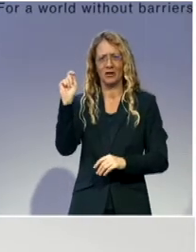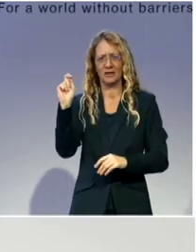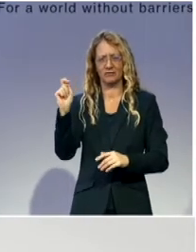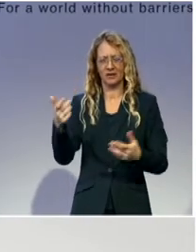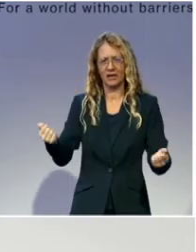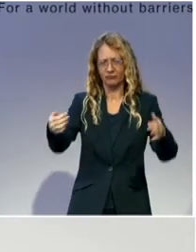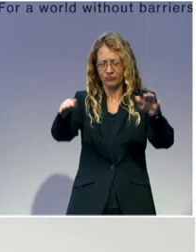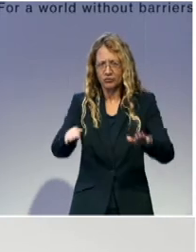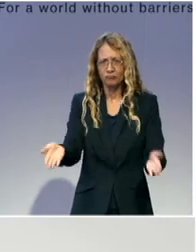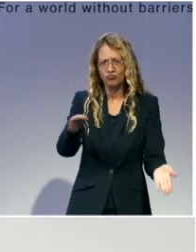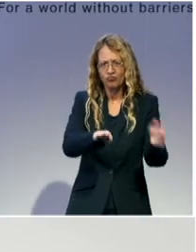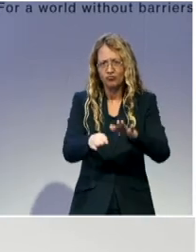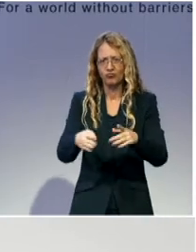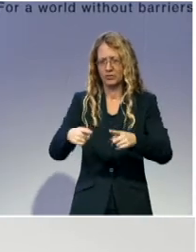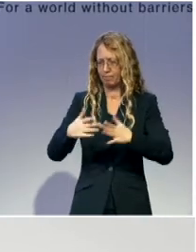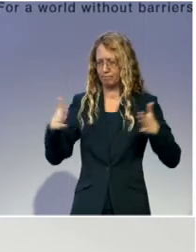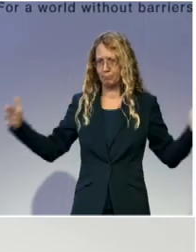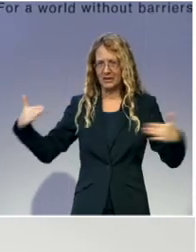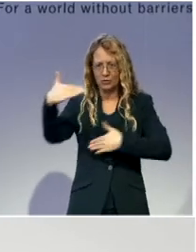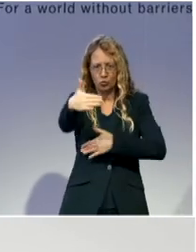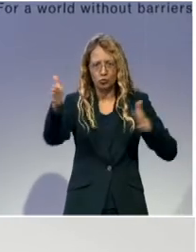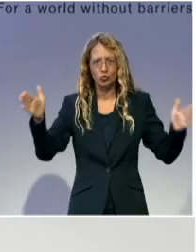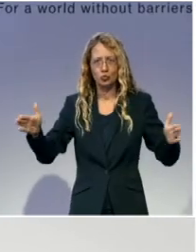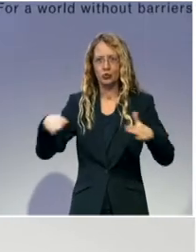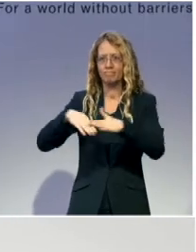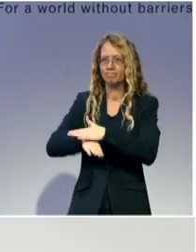wheelchairs and or a personal assistant.